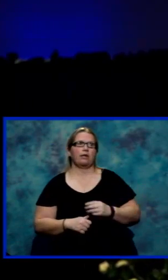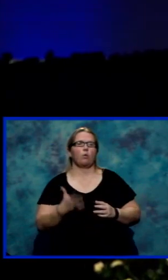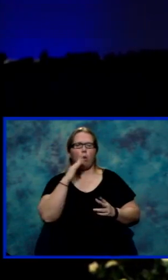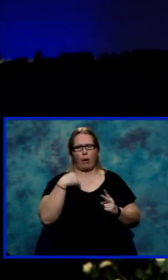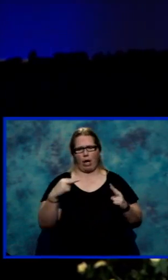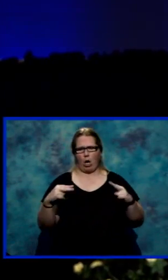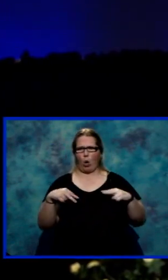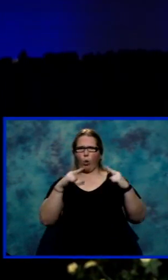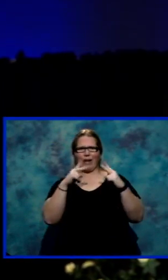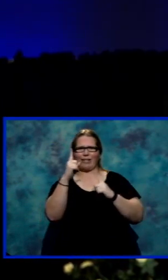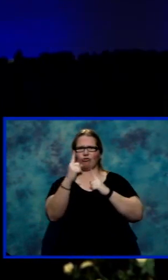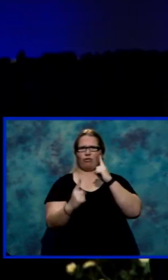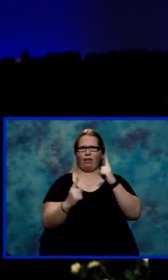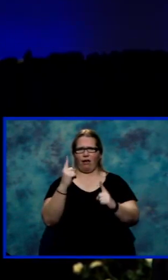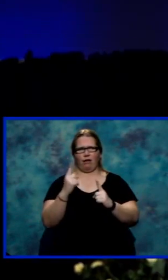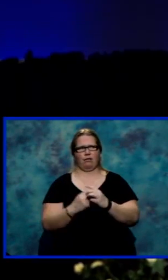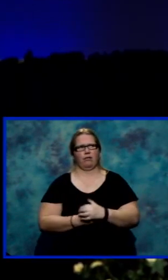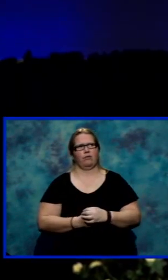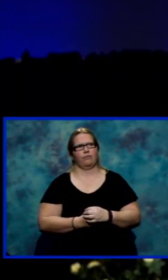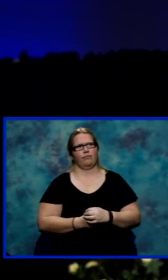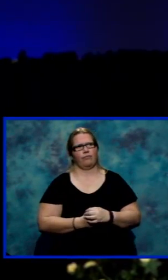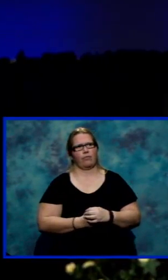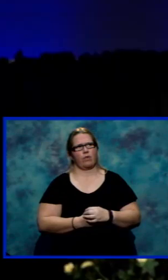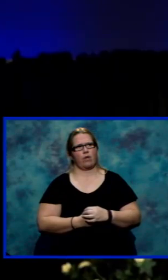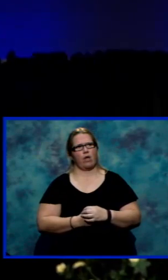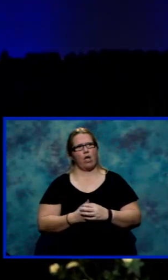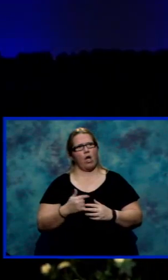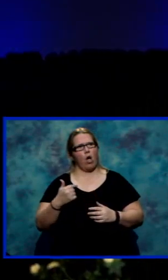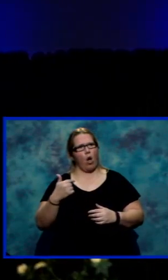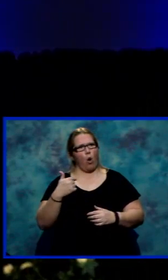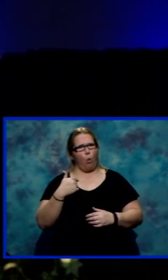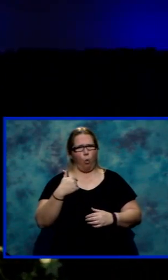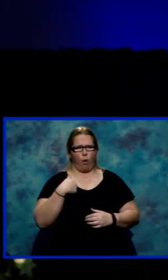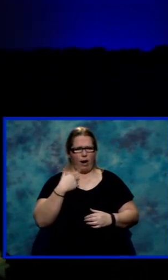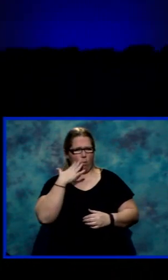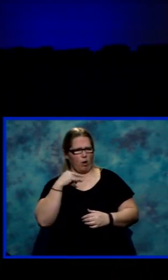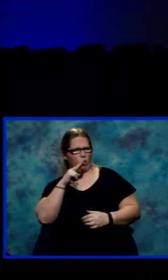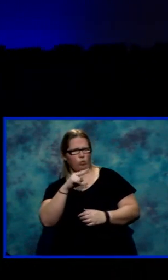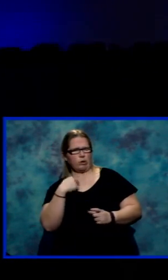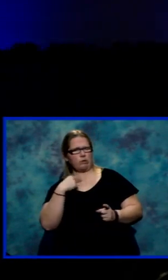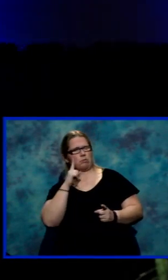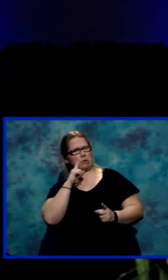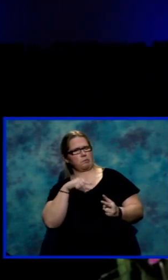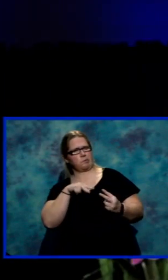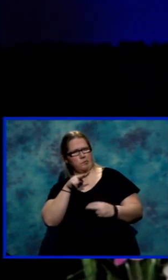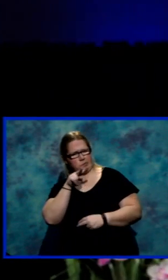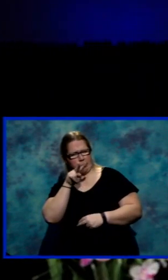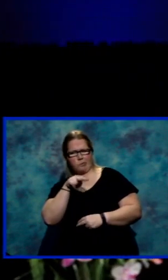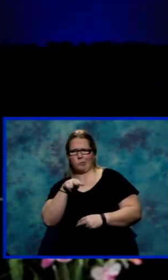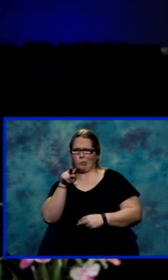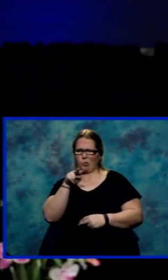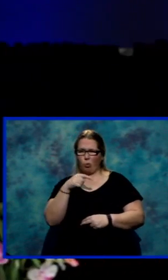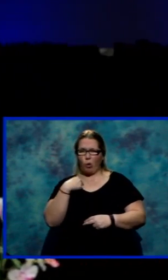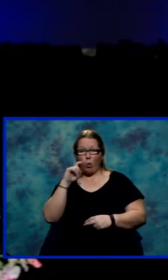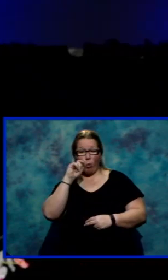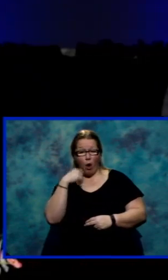other, we kind of make determinations about the way one person looks. And we make a determination as to whether or not